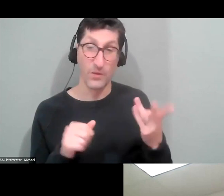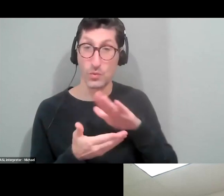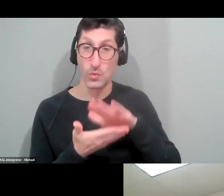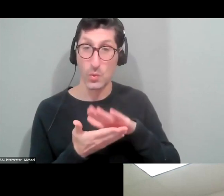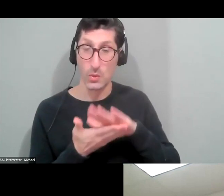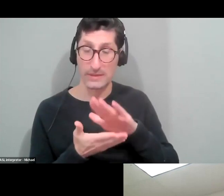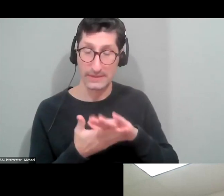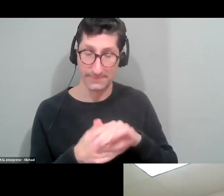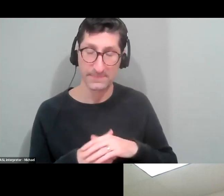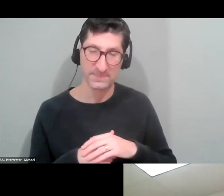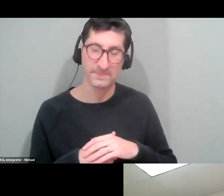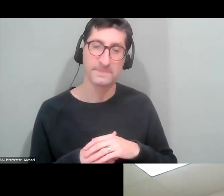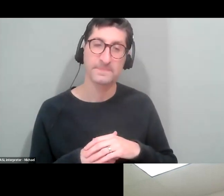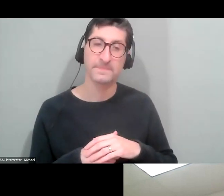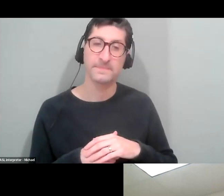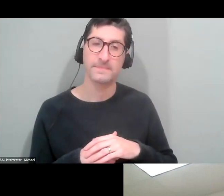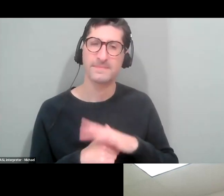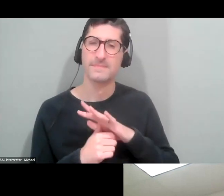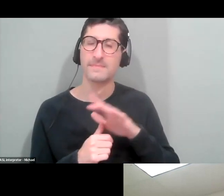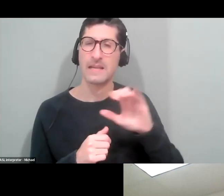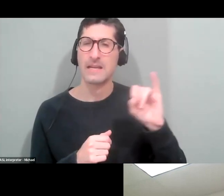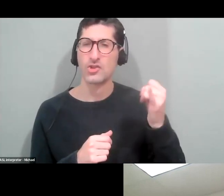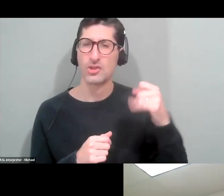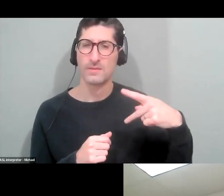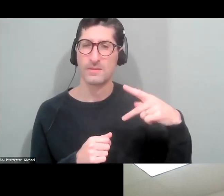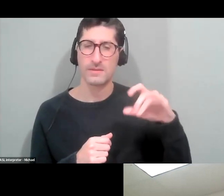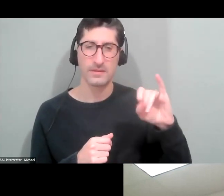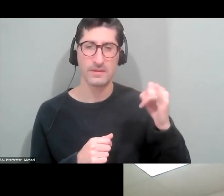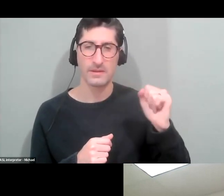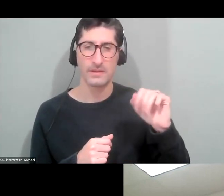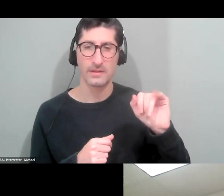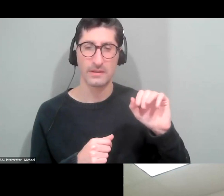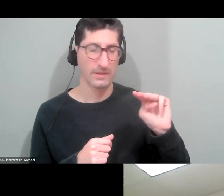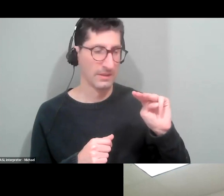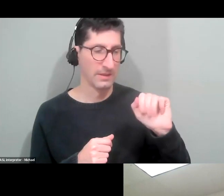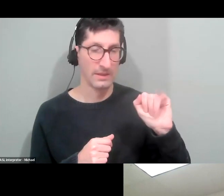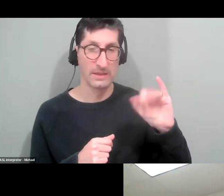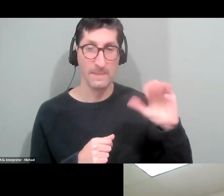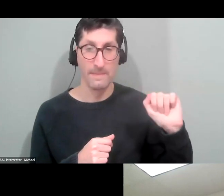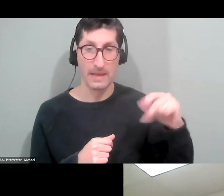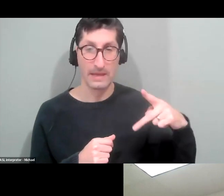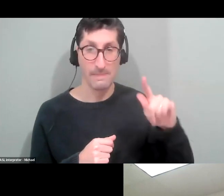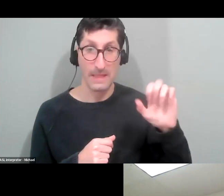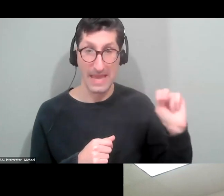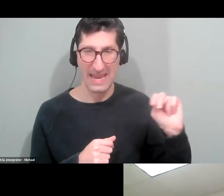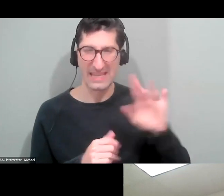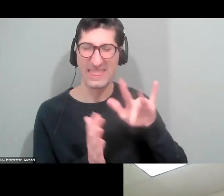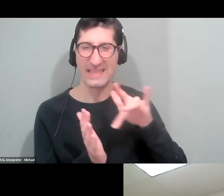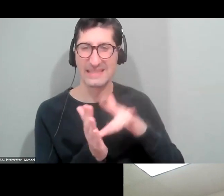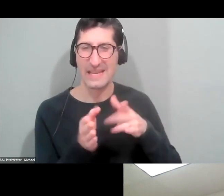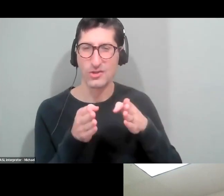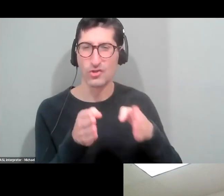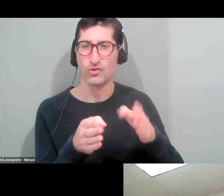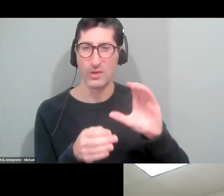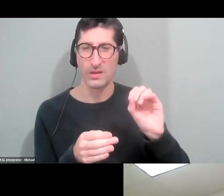schools in the Center Street corridor of Jamaica Plain, and it was before the special election, and our